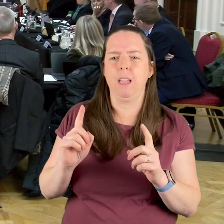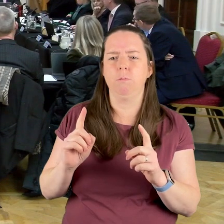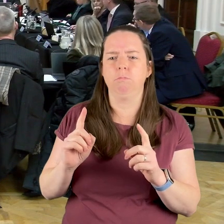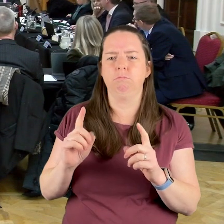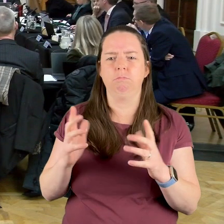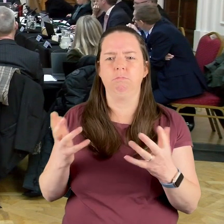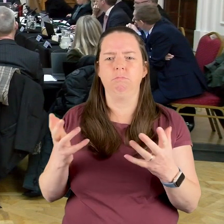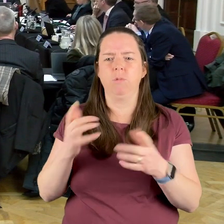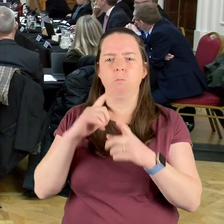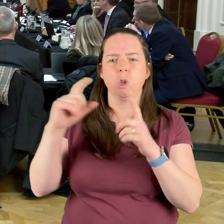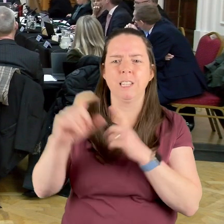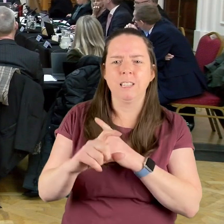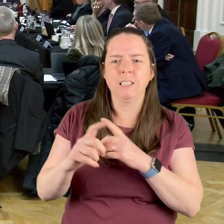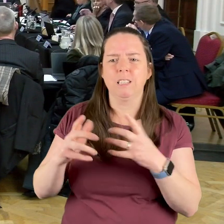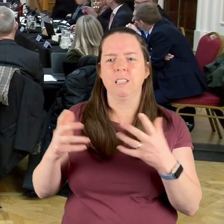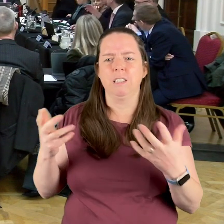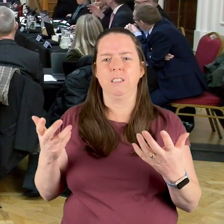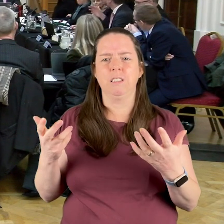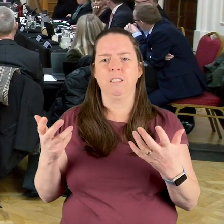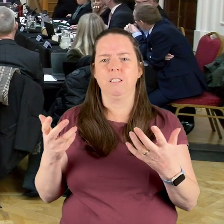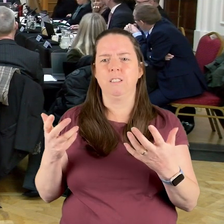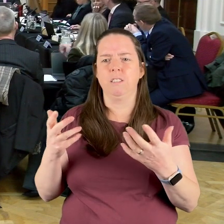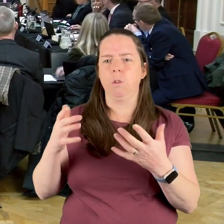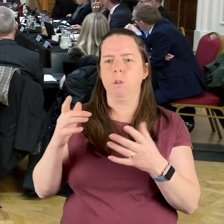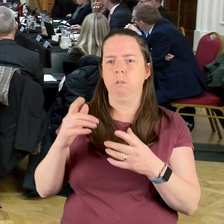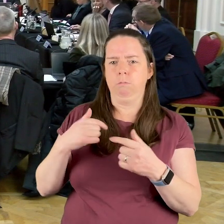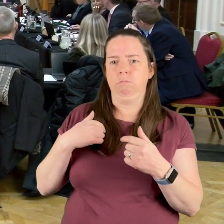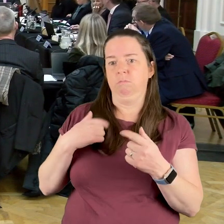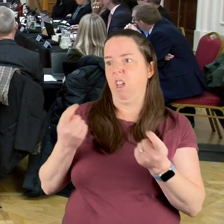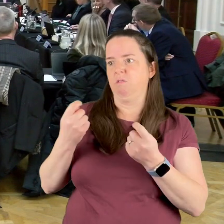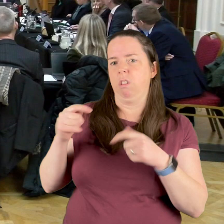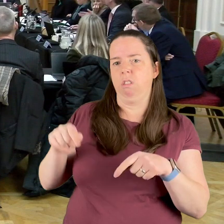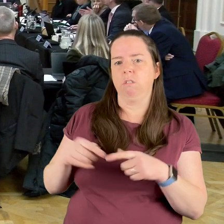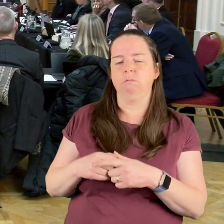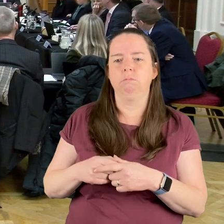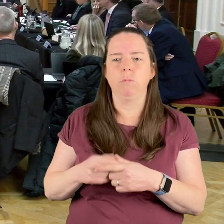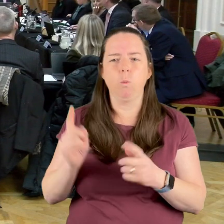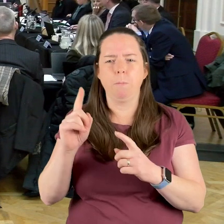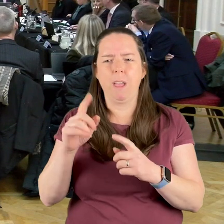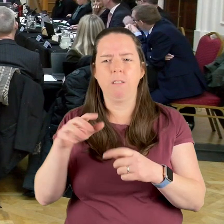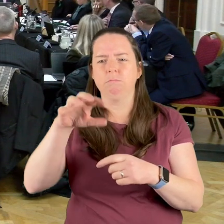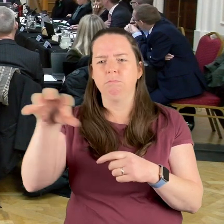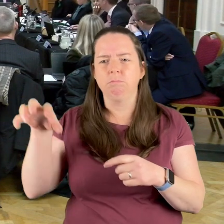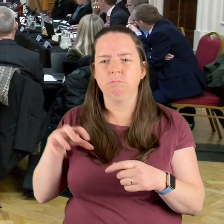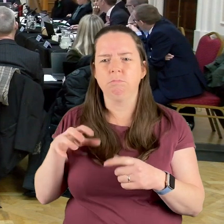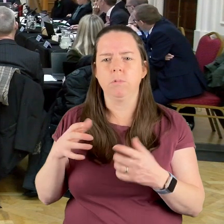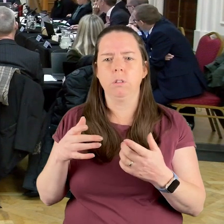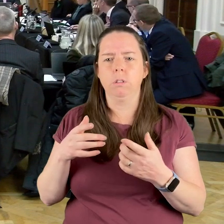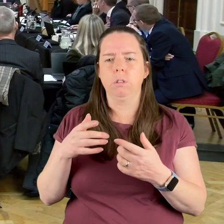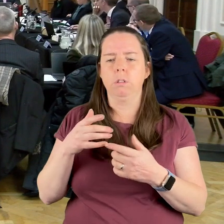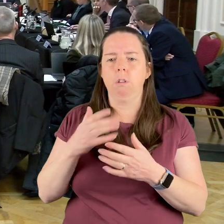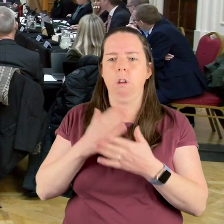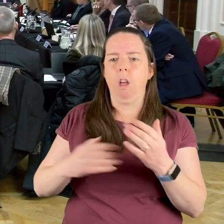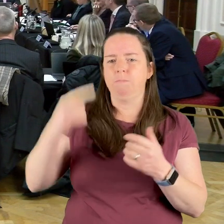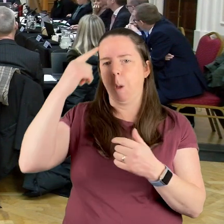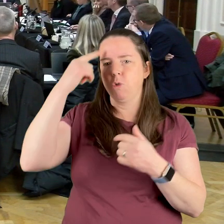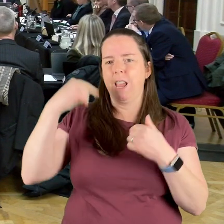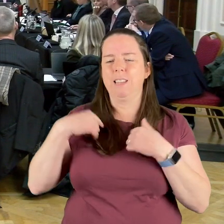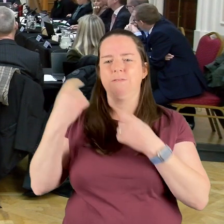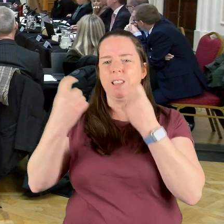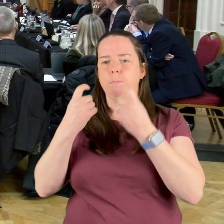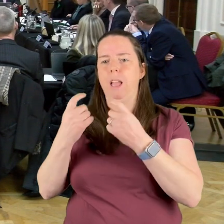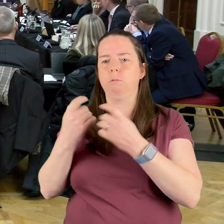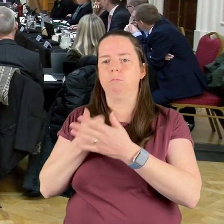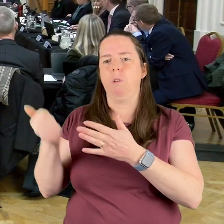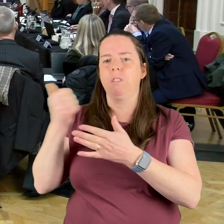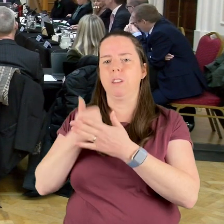show. And what about mental health? And what about community services, of which I run? What